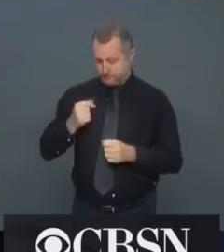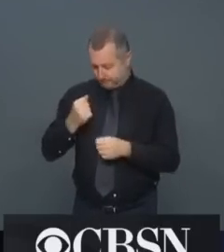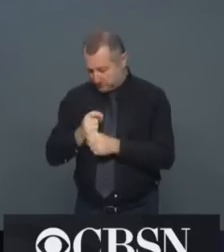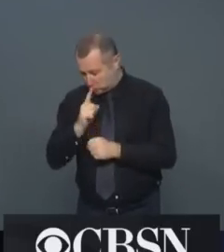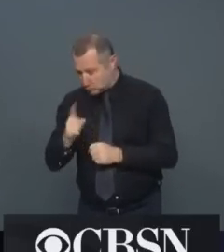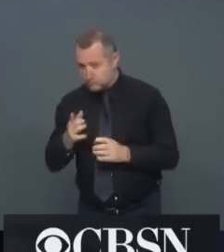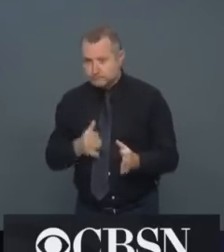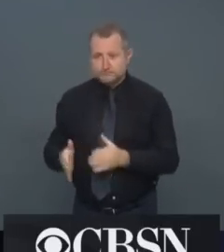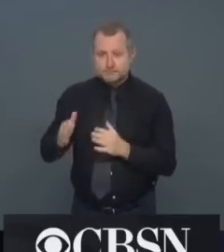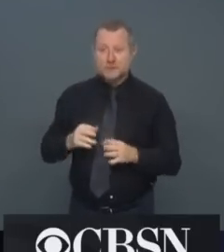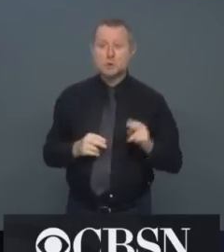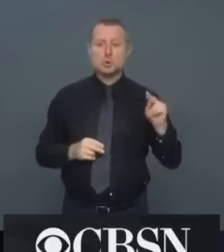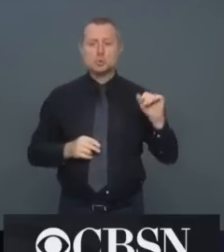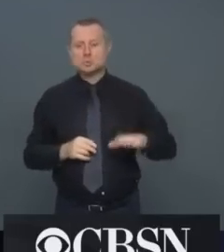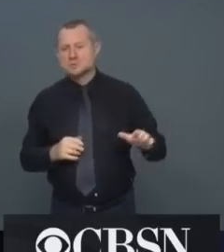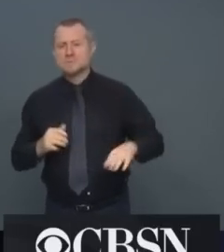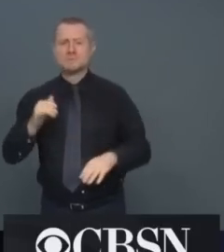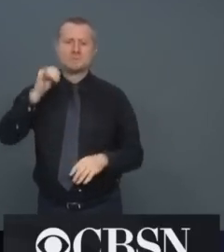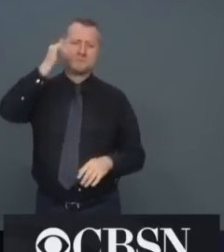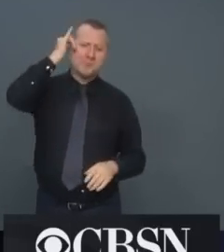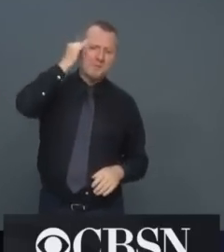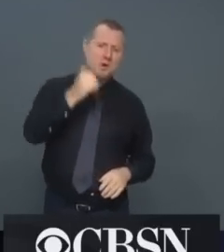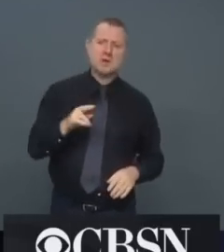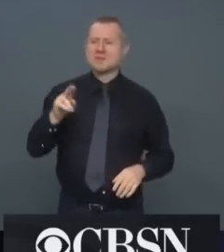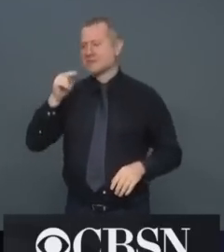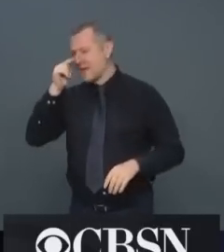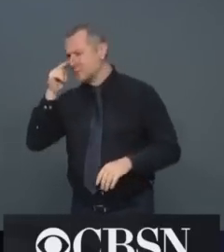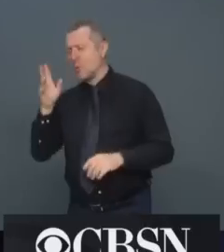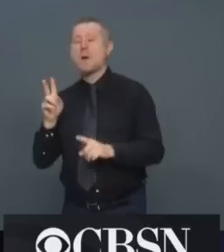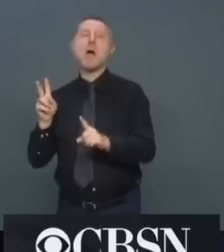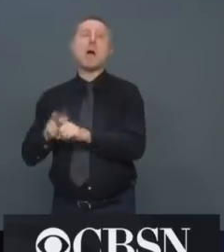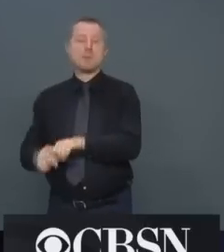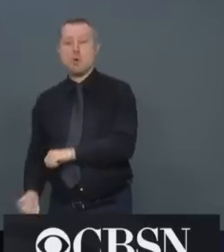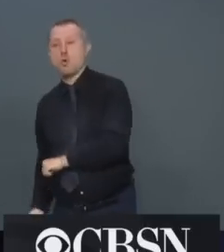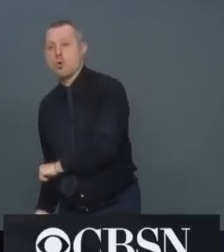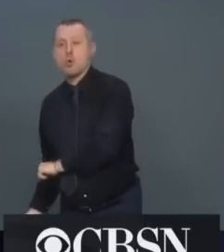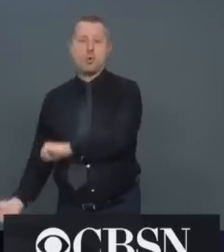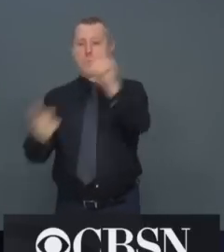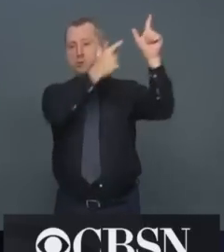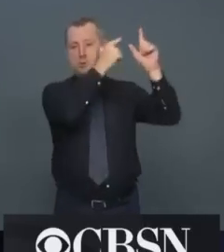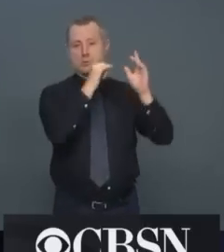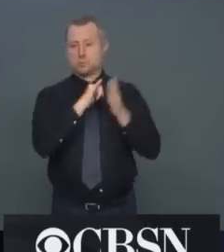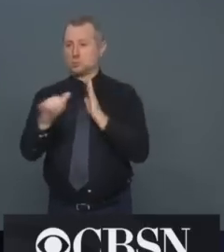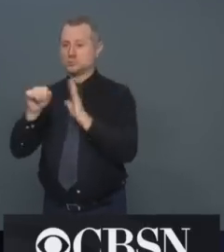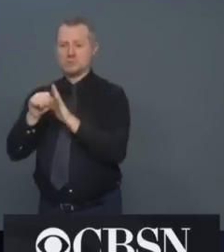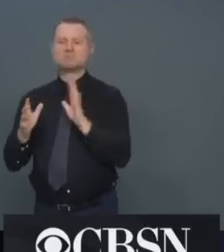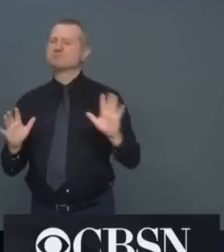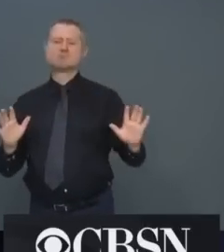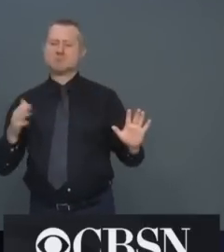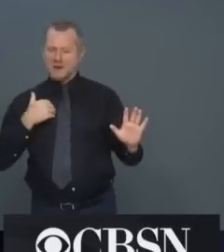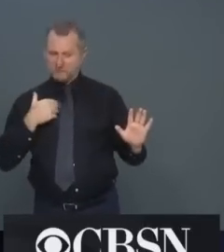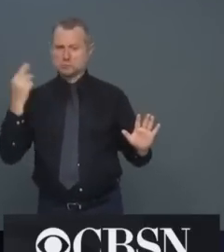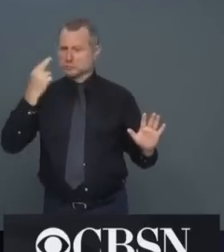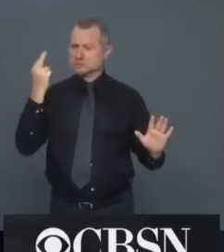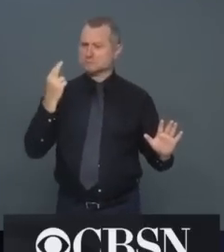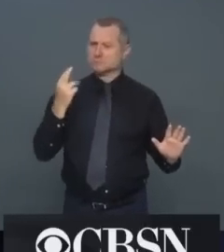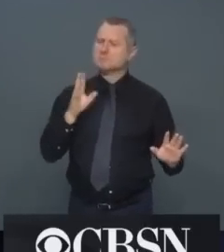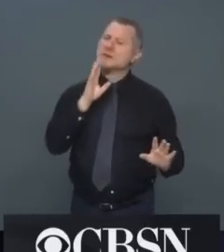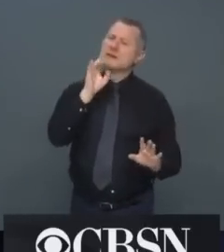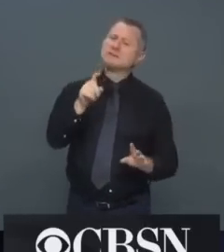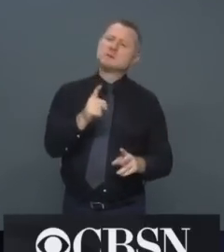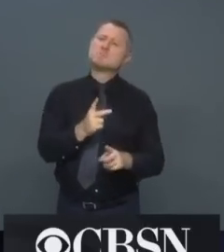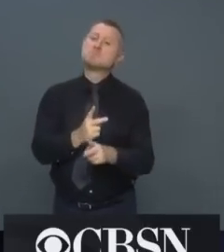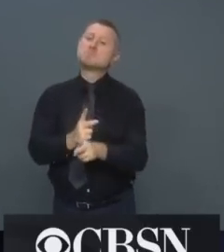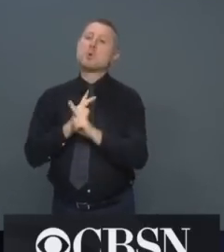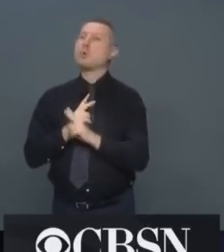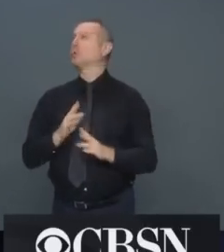or that's for every jurisdiction, because you would be borrowing in the most uncertain